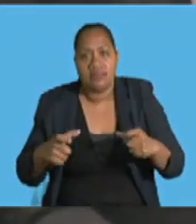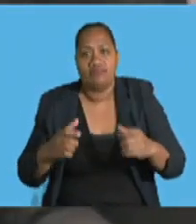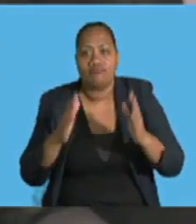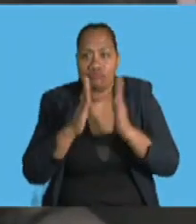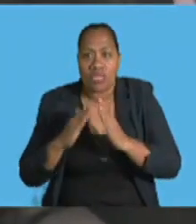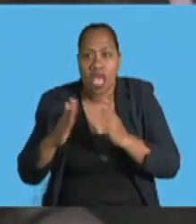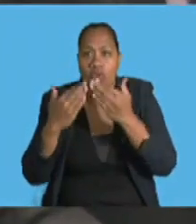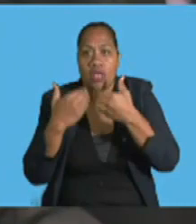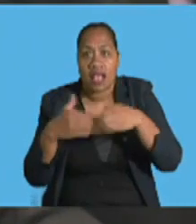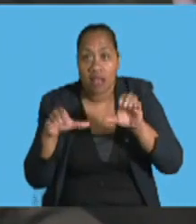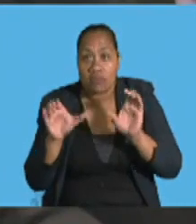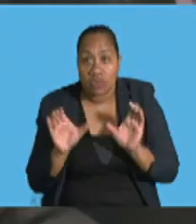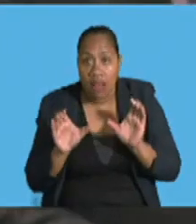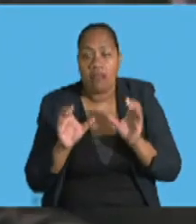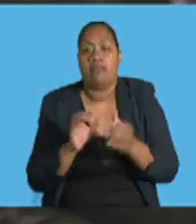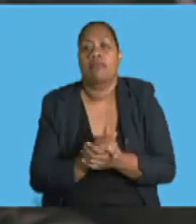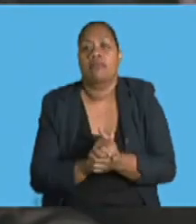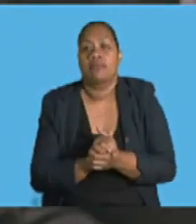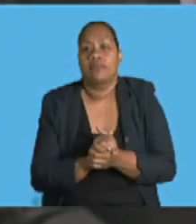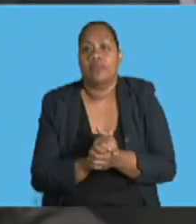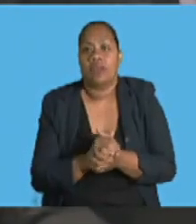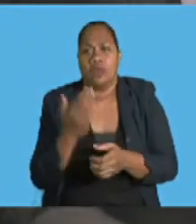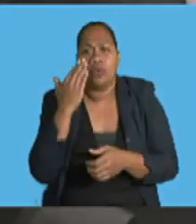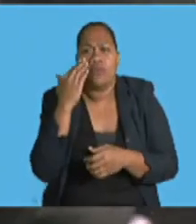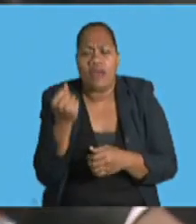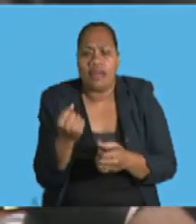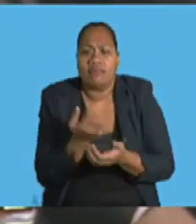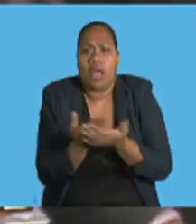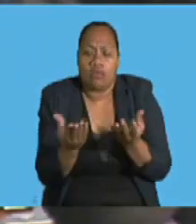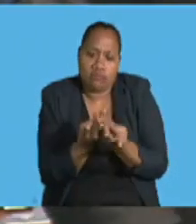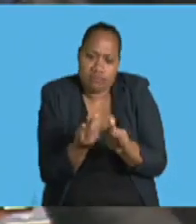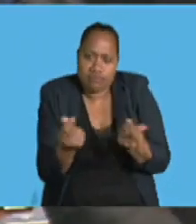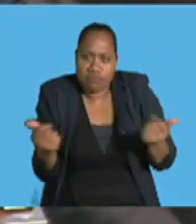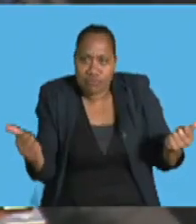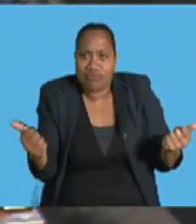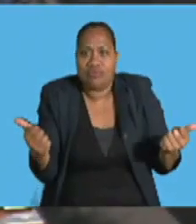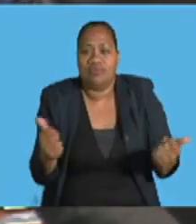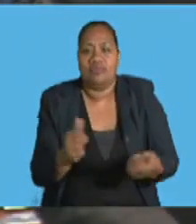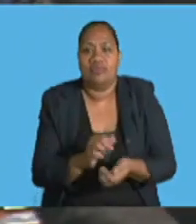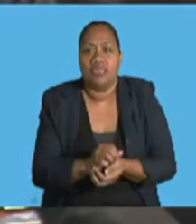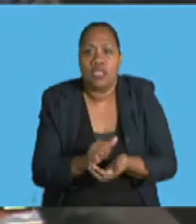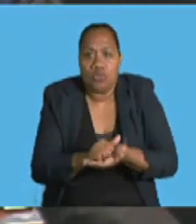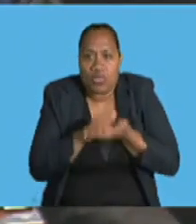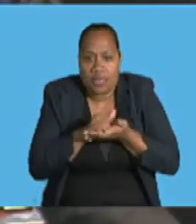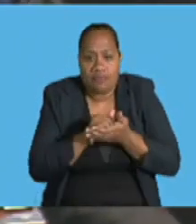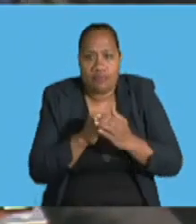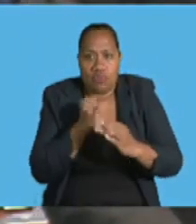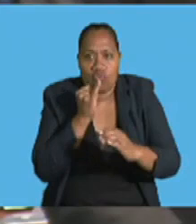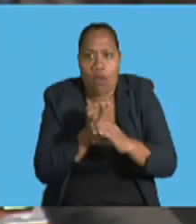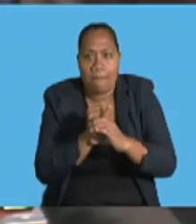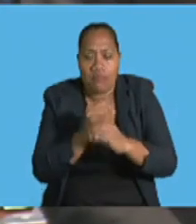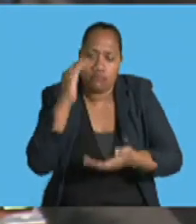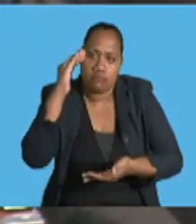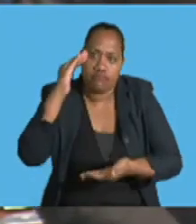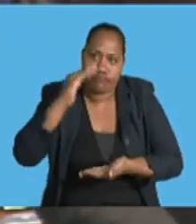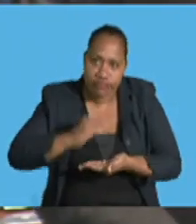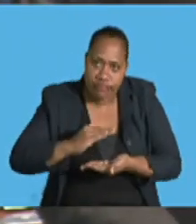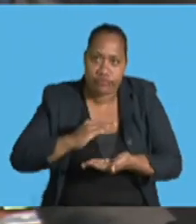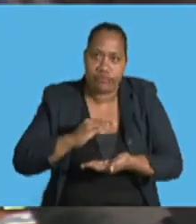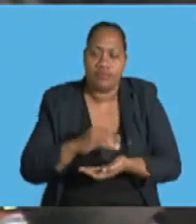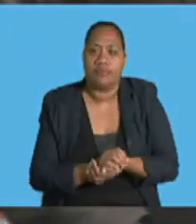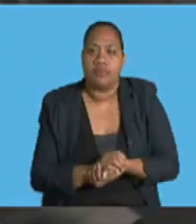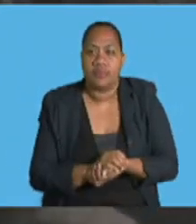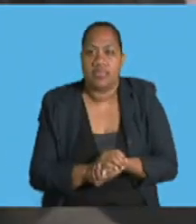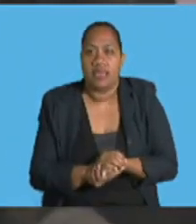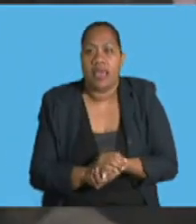Government to find long-term solutions that can effectively keep these crime trends down. Mr. Speaker,